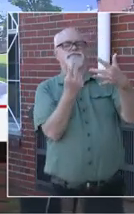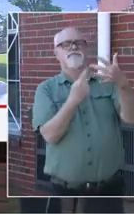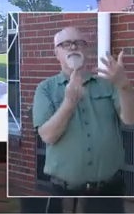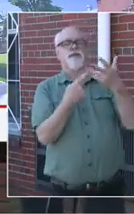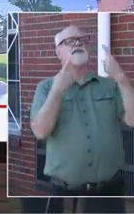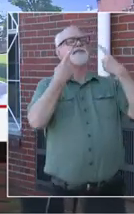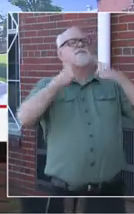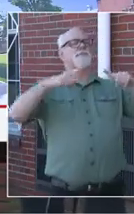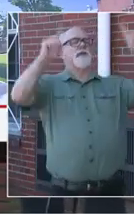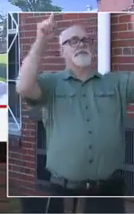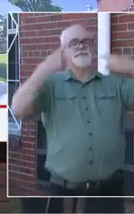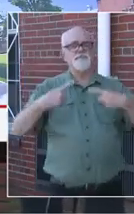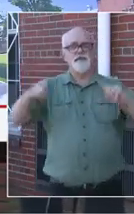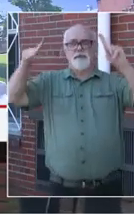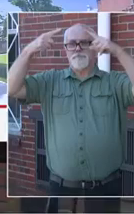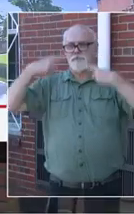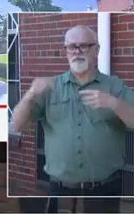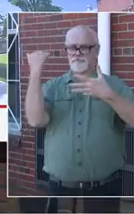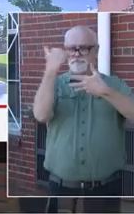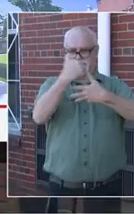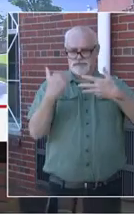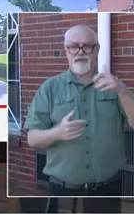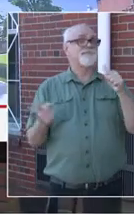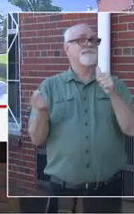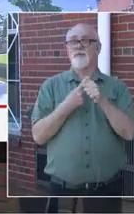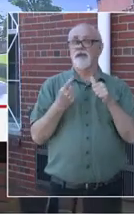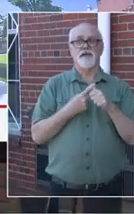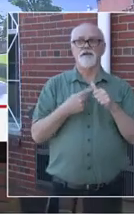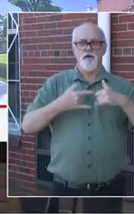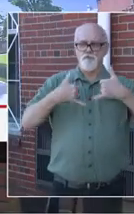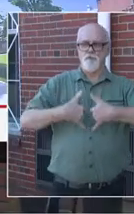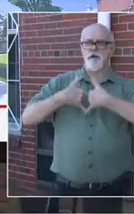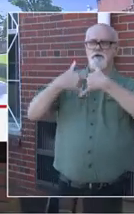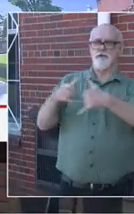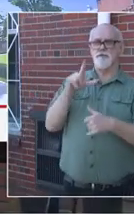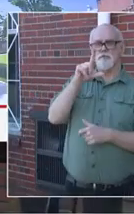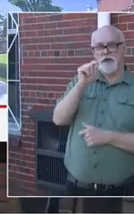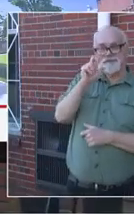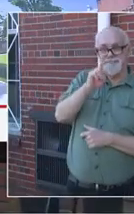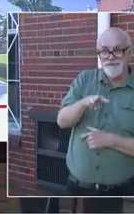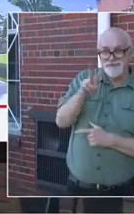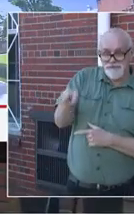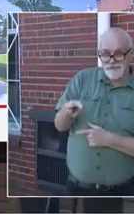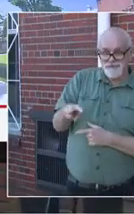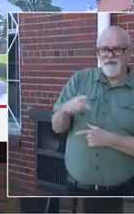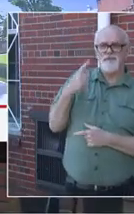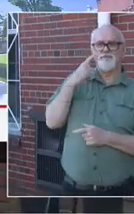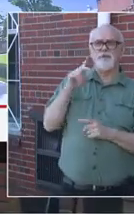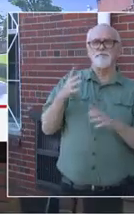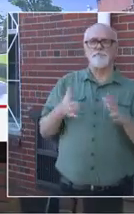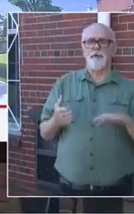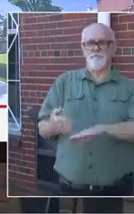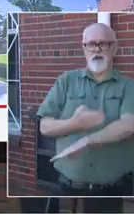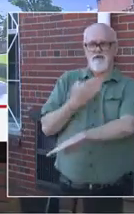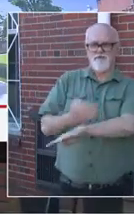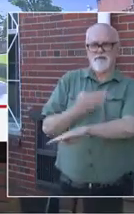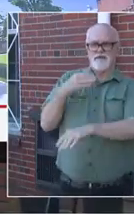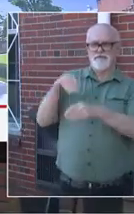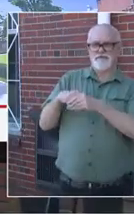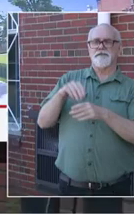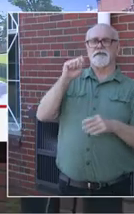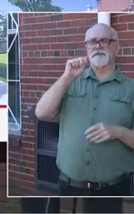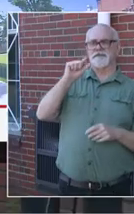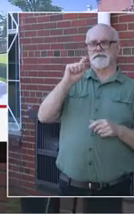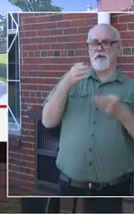a 2022 Bold Performance Schools for gains in DC statewide assessments and bringing home the